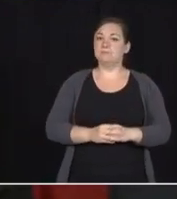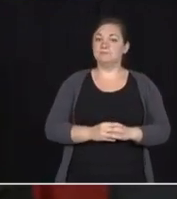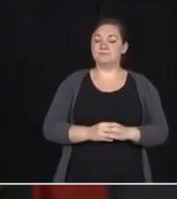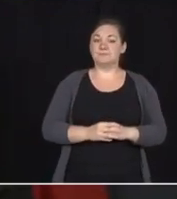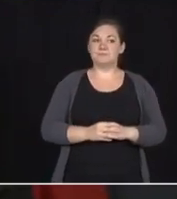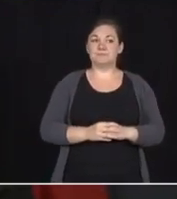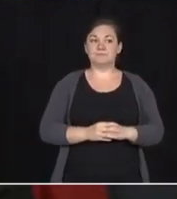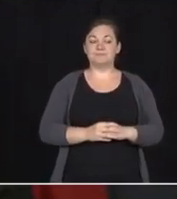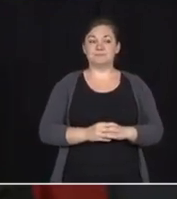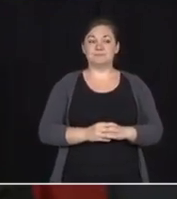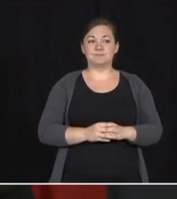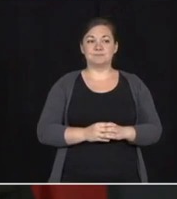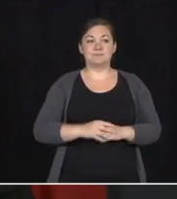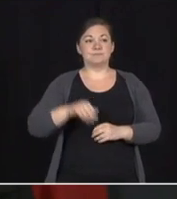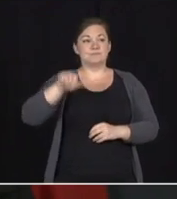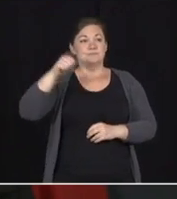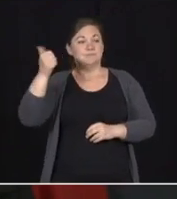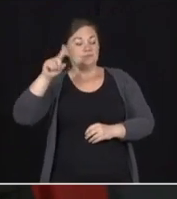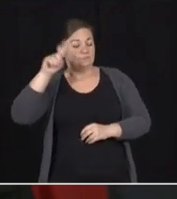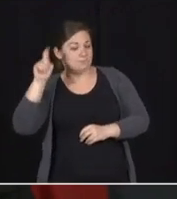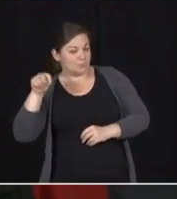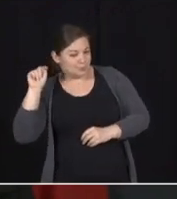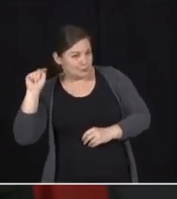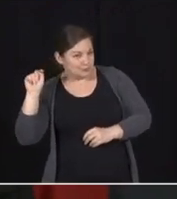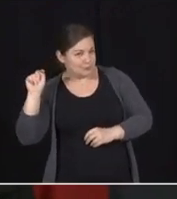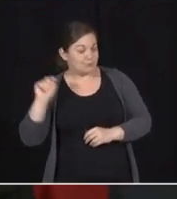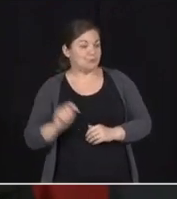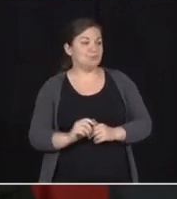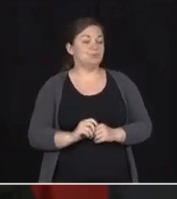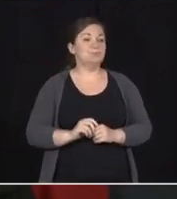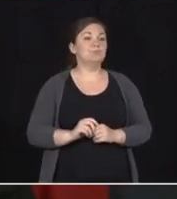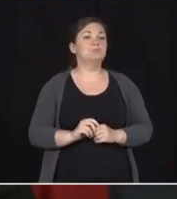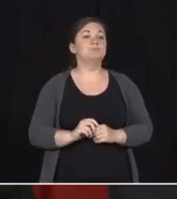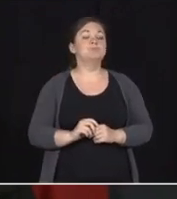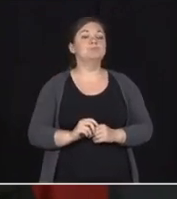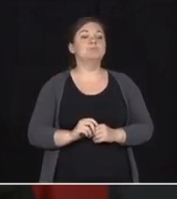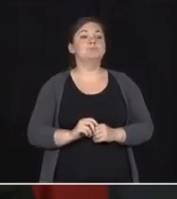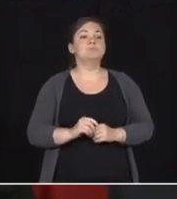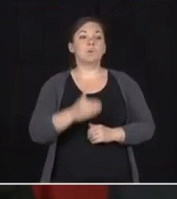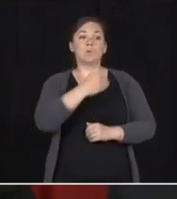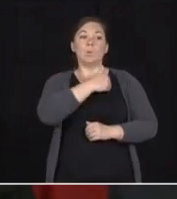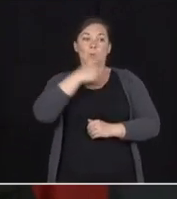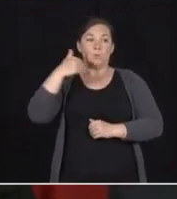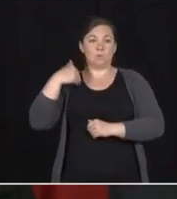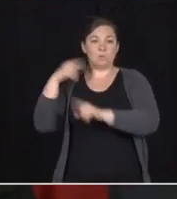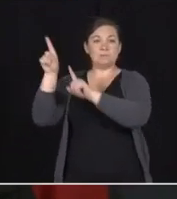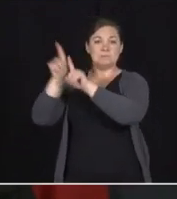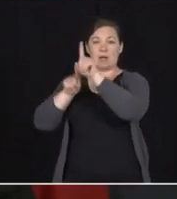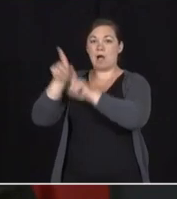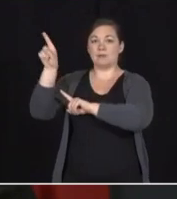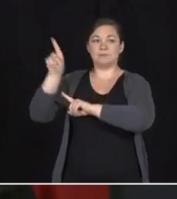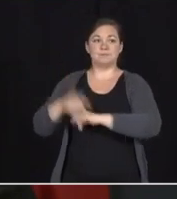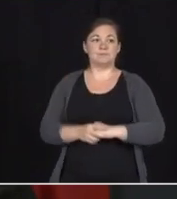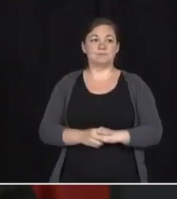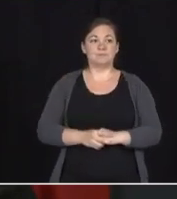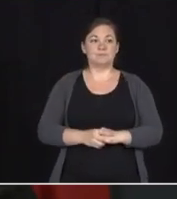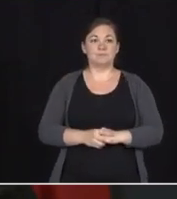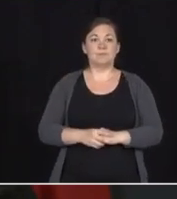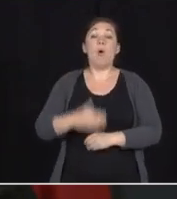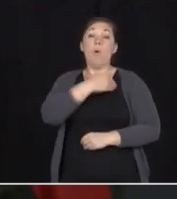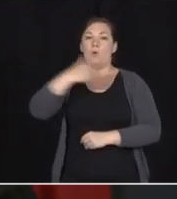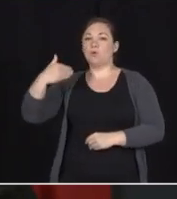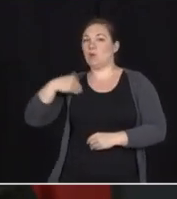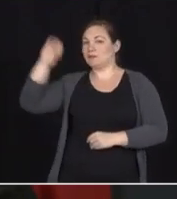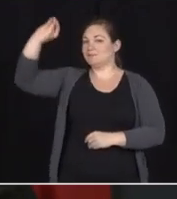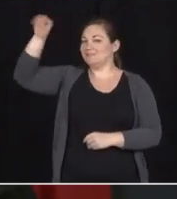Next question. Next question comes from Brian Lilly from the Toronto Sun. Please go ahead. Premier,